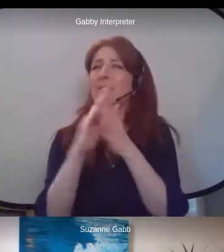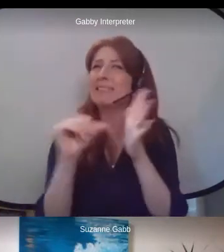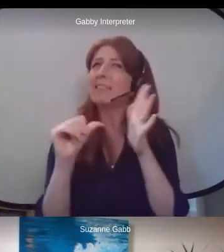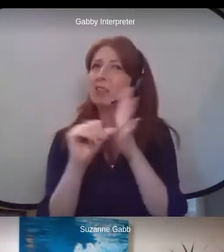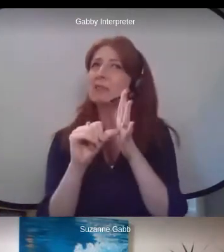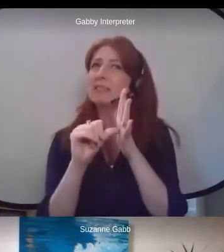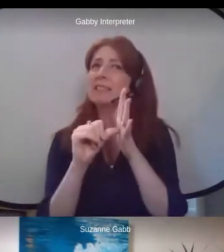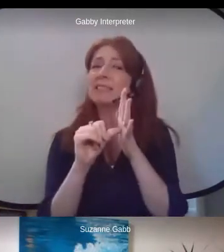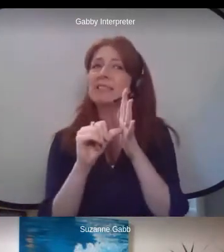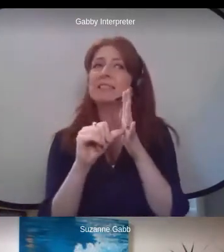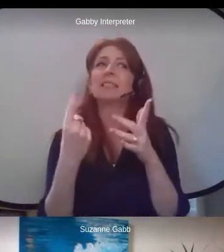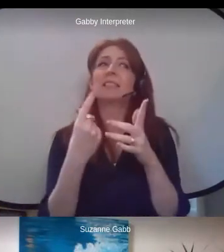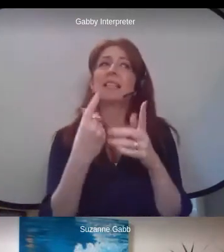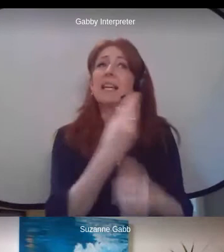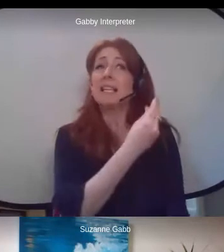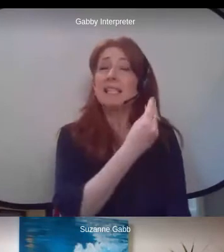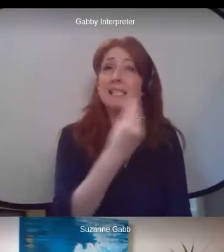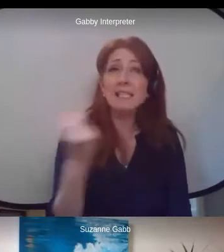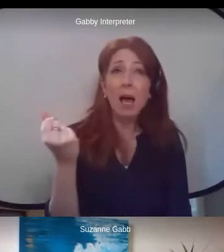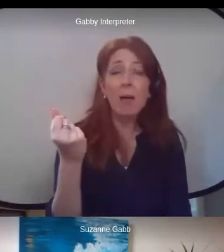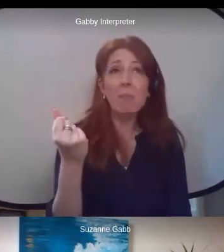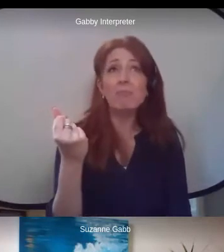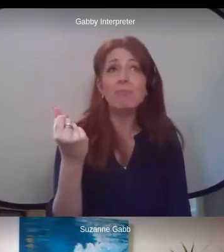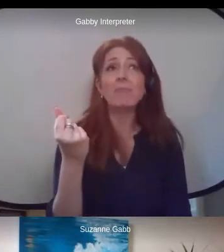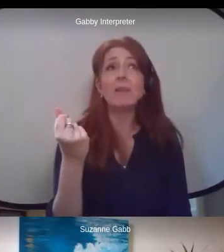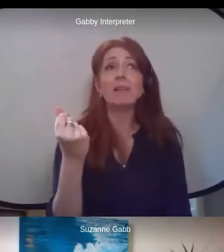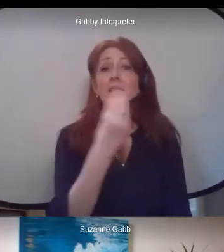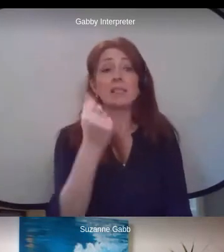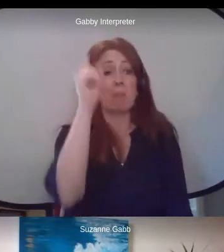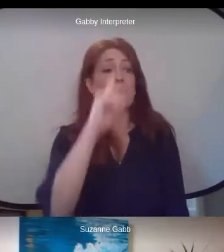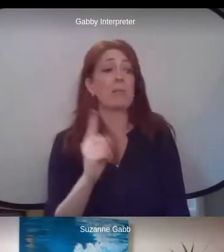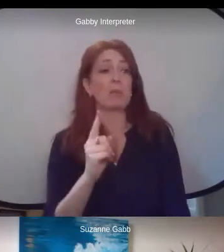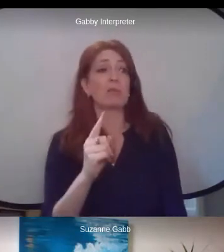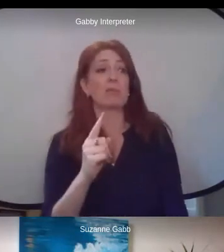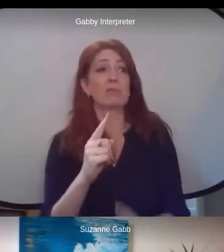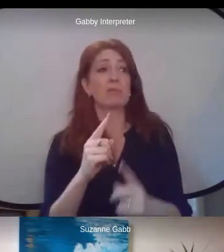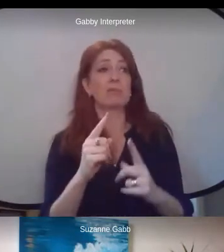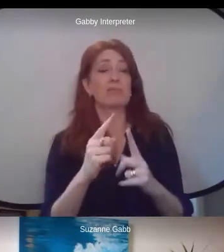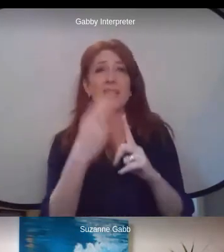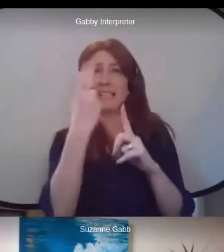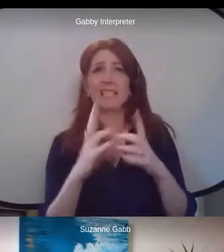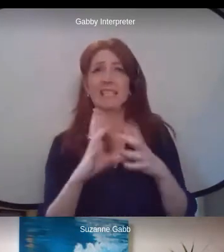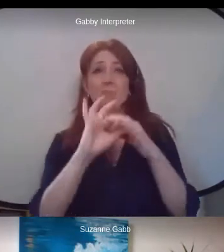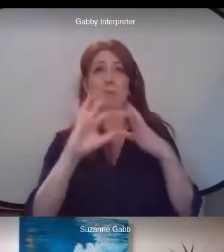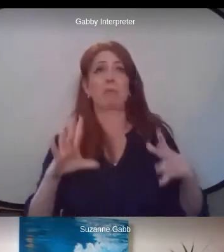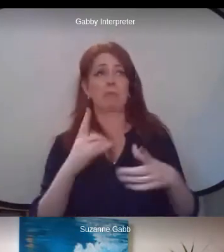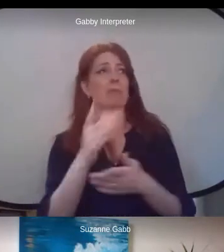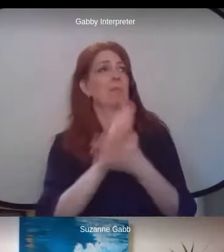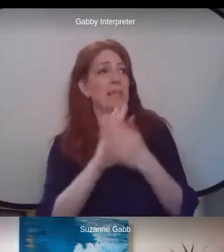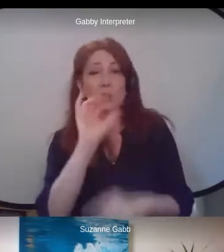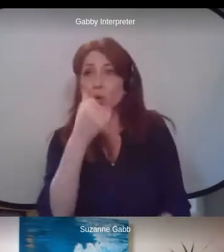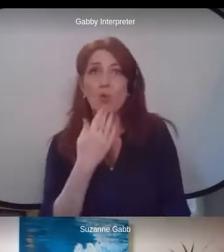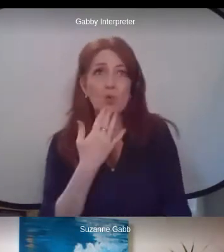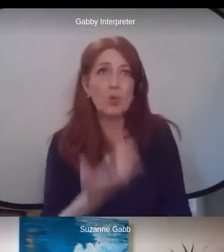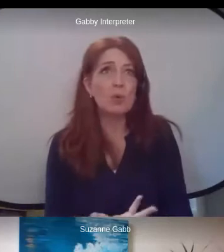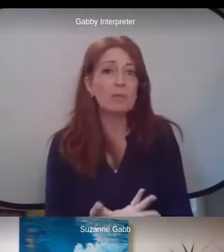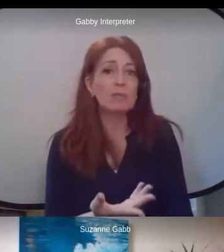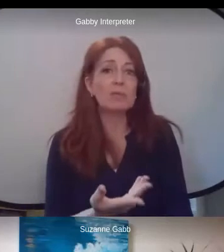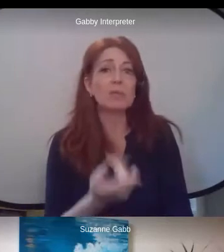of the population are digitally disengaged, so therefore the opportunity might be around maybe